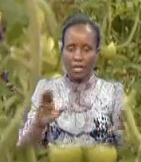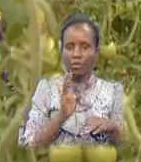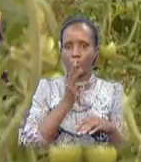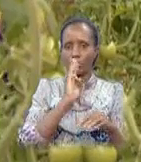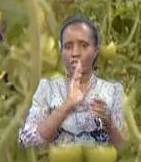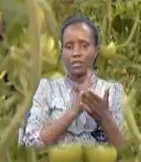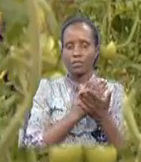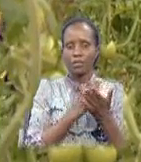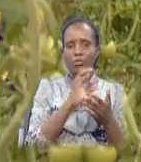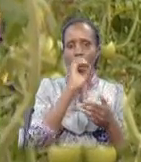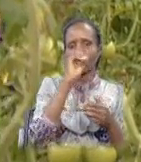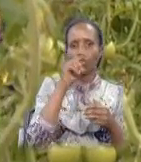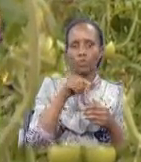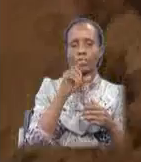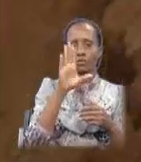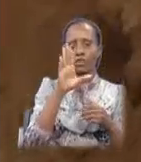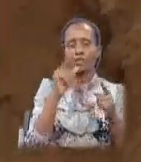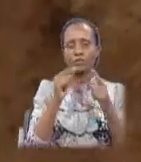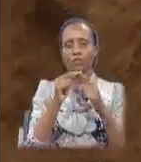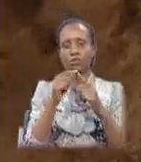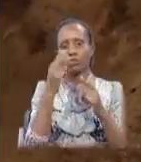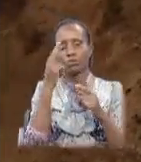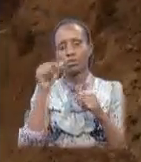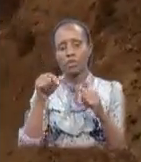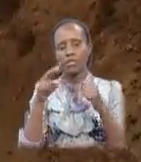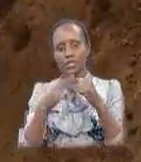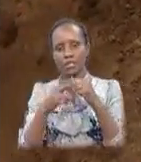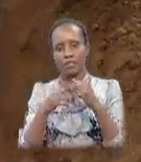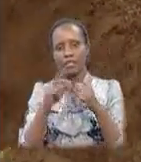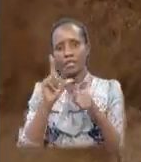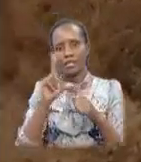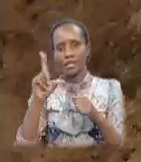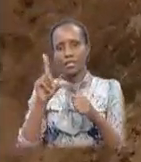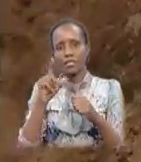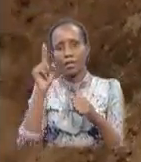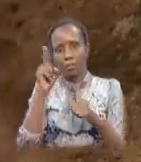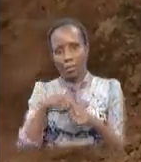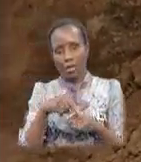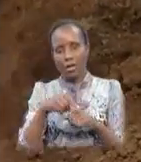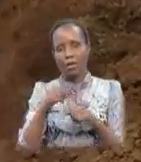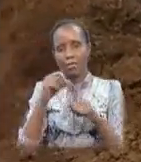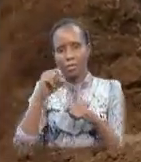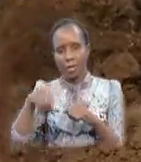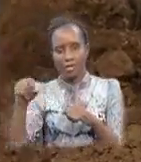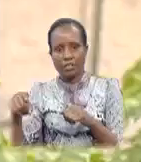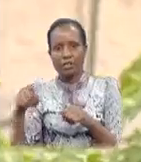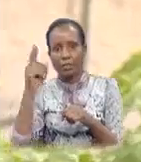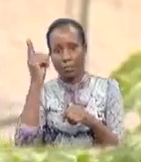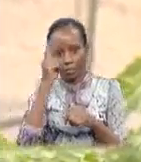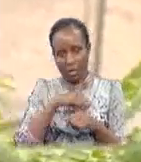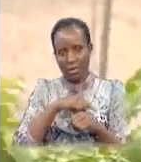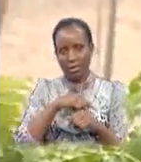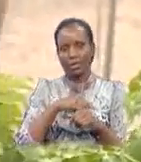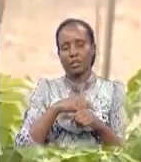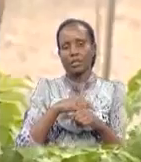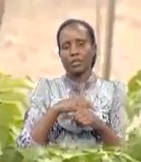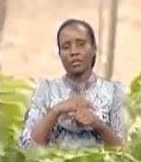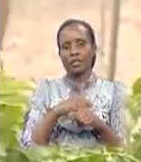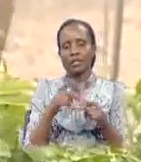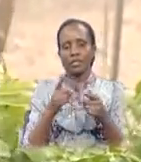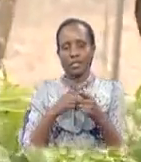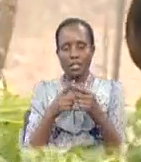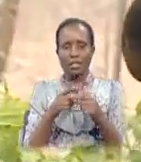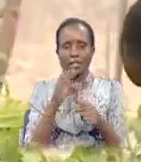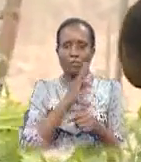between 0.5 to 2.7 liters per plant per day, and labor, return to investment per